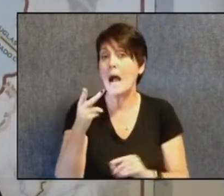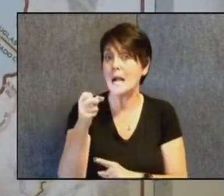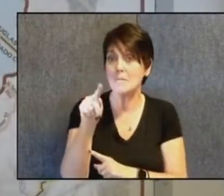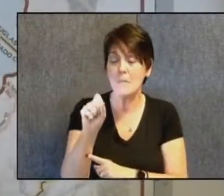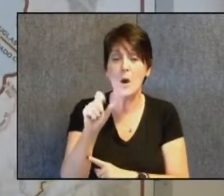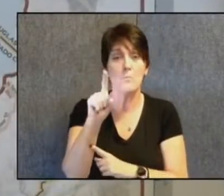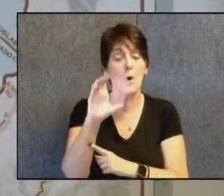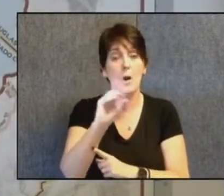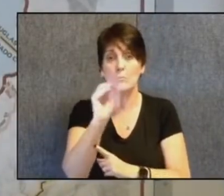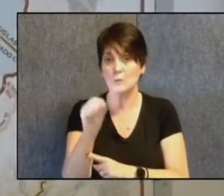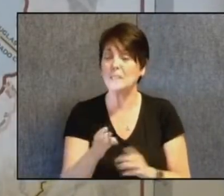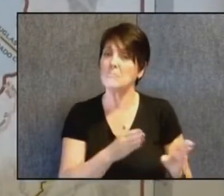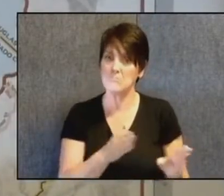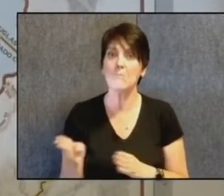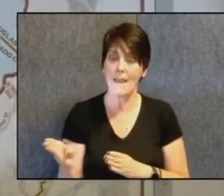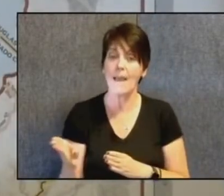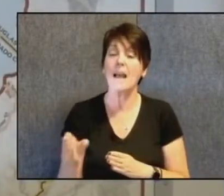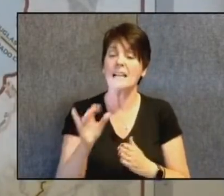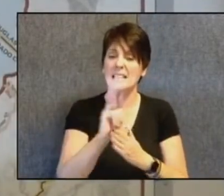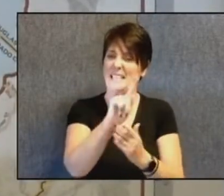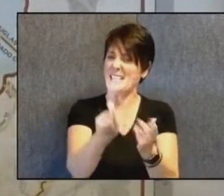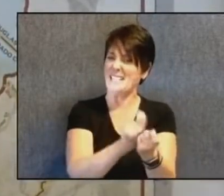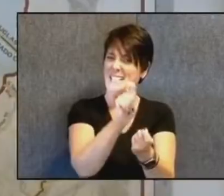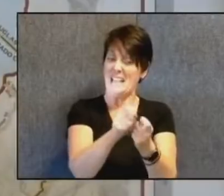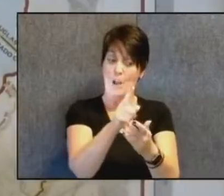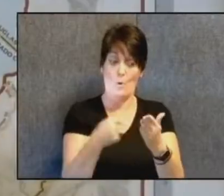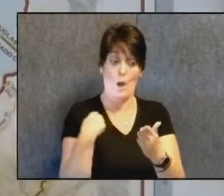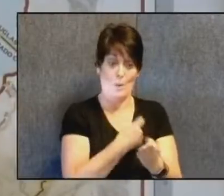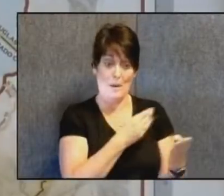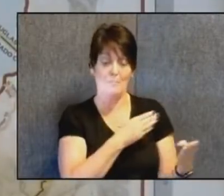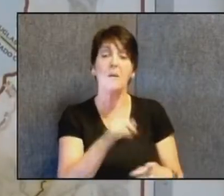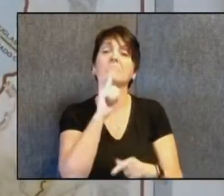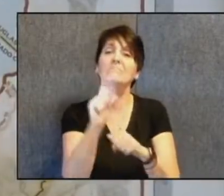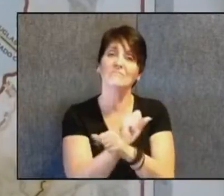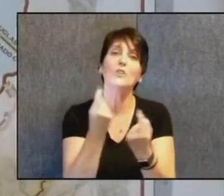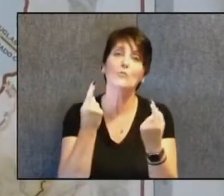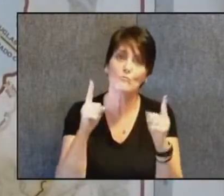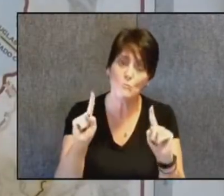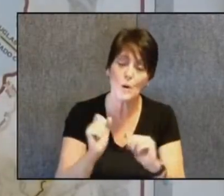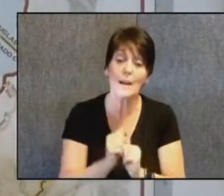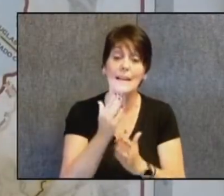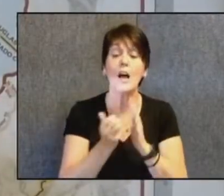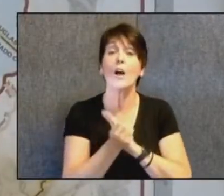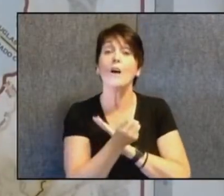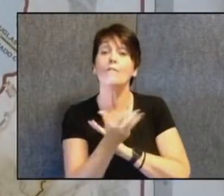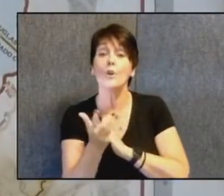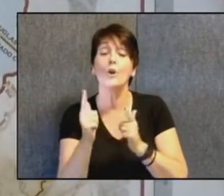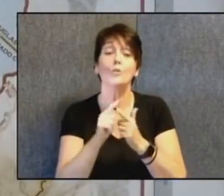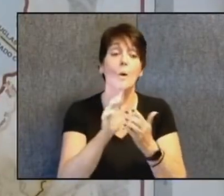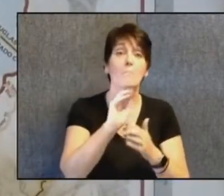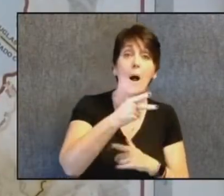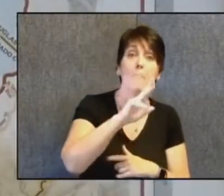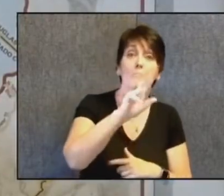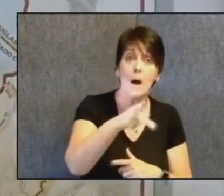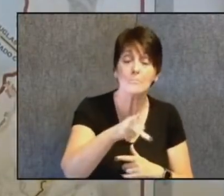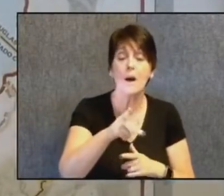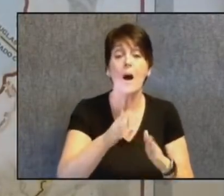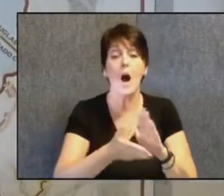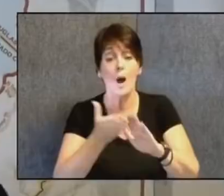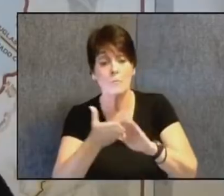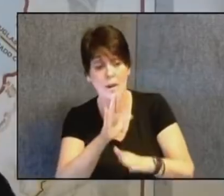a 100% planned, and it did exactly what we needed it to do. Now with a couple days of mop-up operations in this